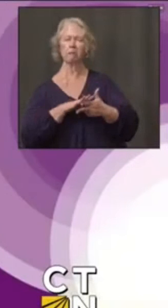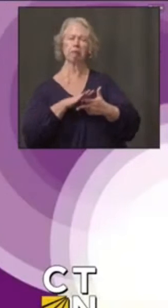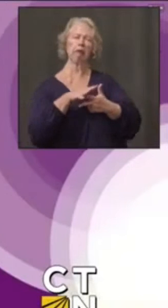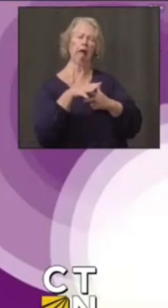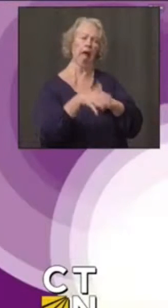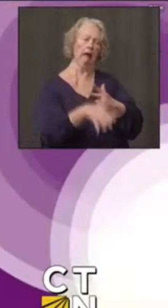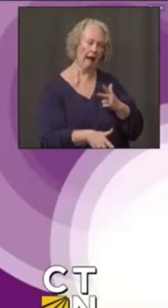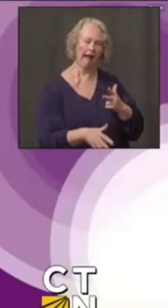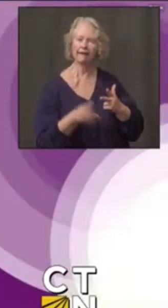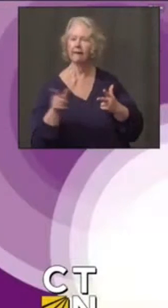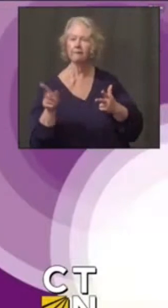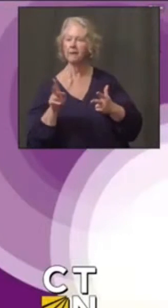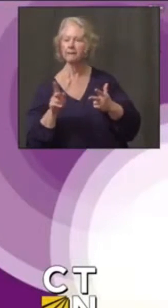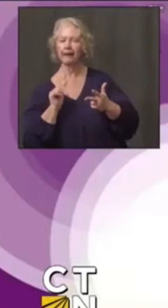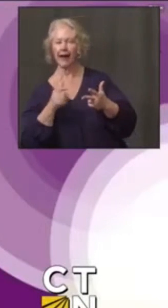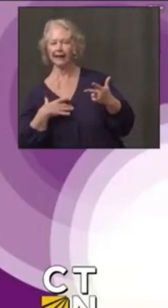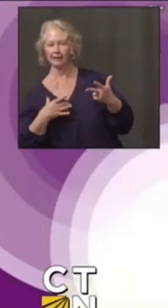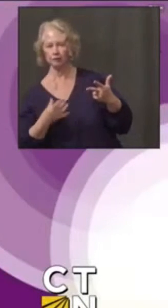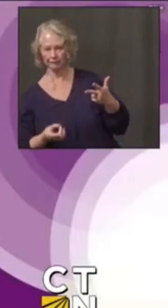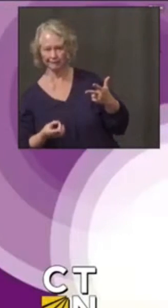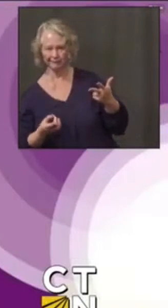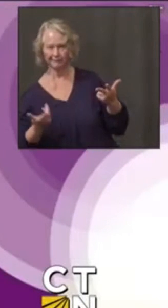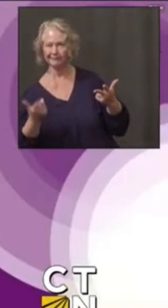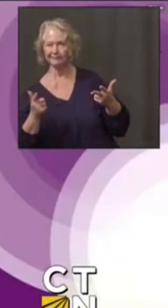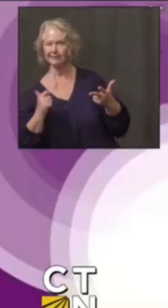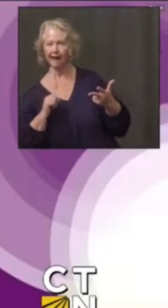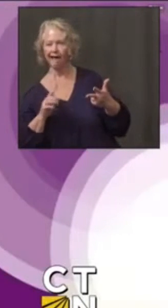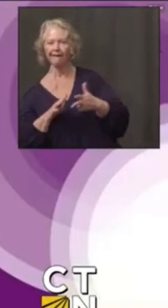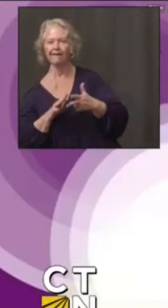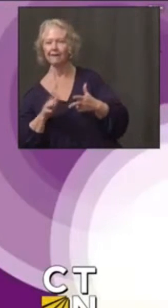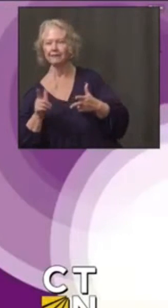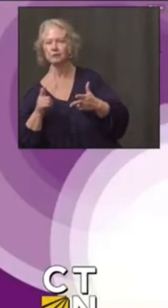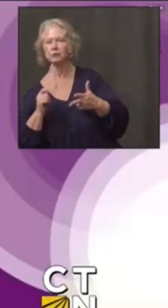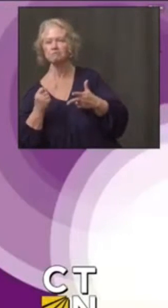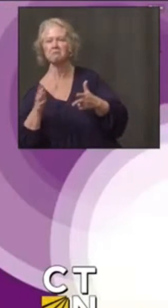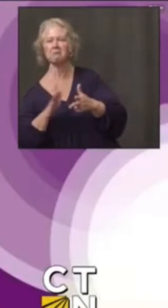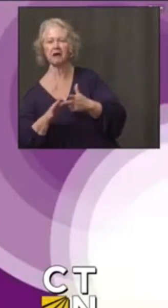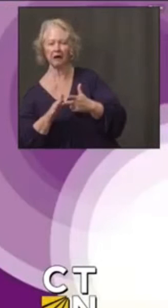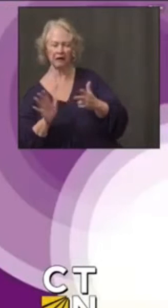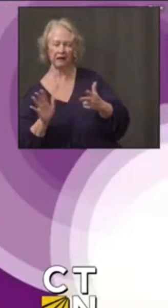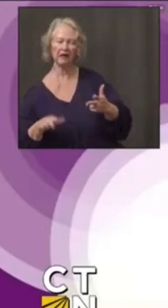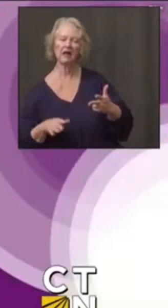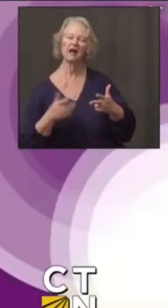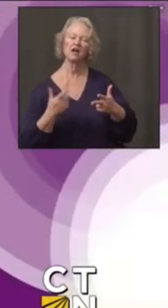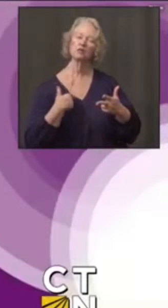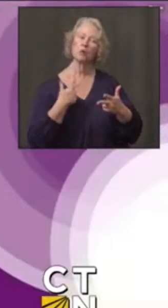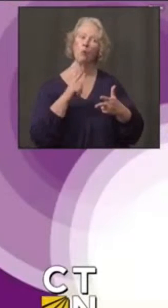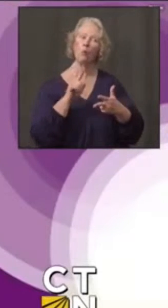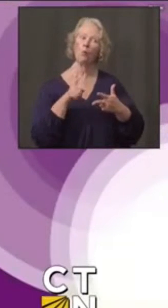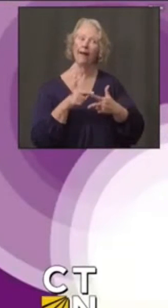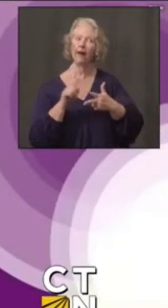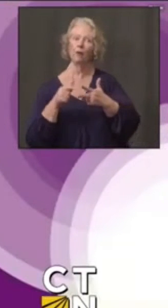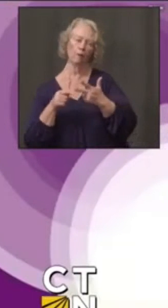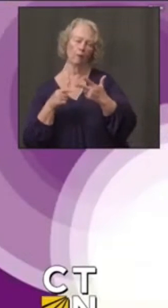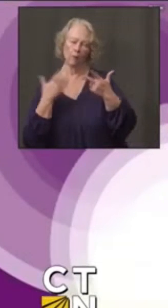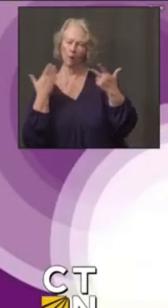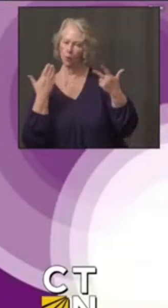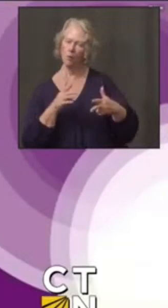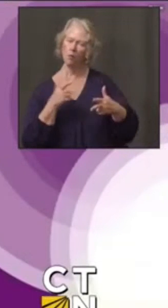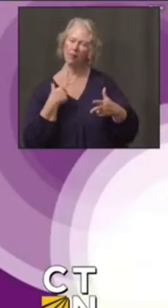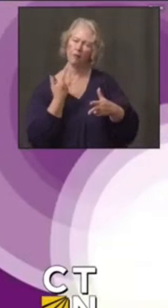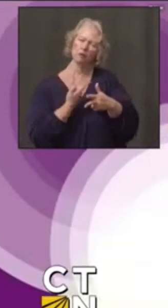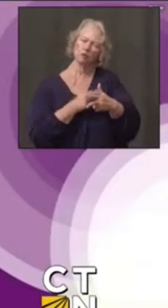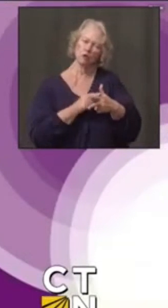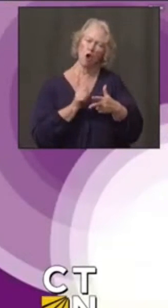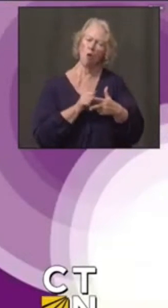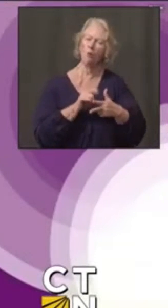demand. So we don't know the timelines on those, but initially, we think that we will be partnering with healthcare systems or individual hospitals,